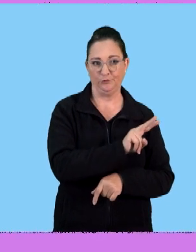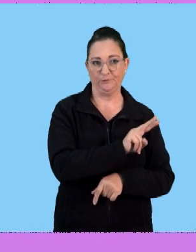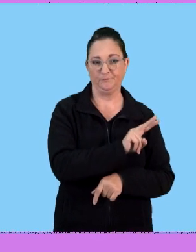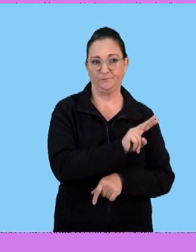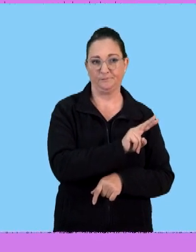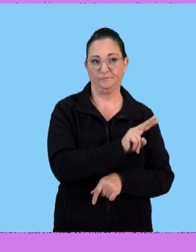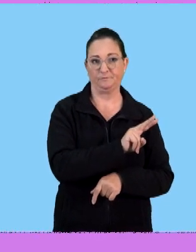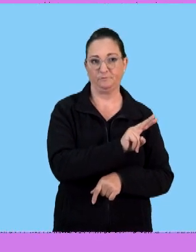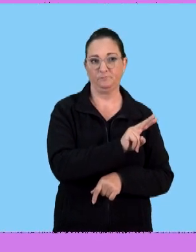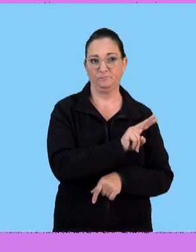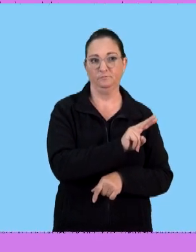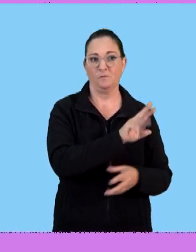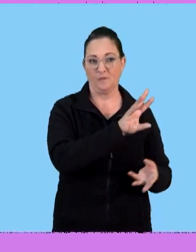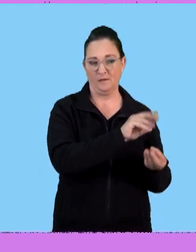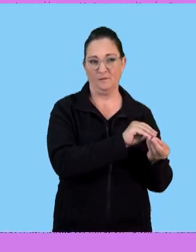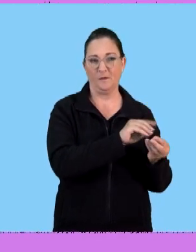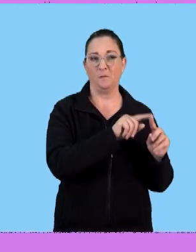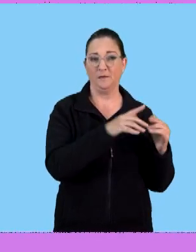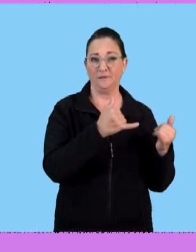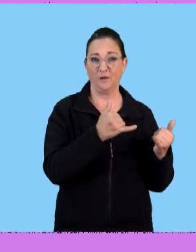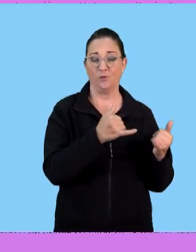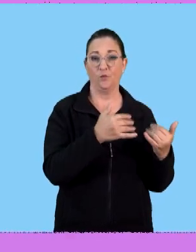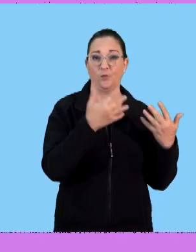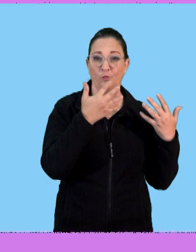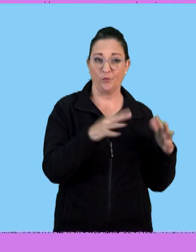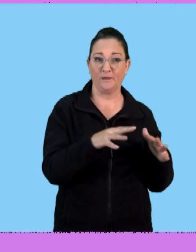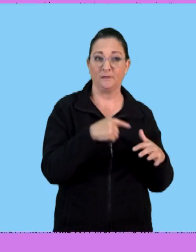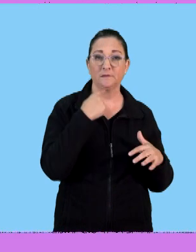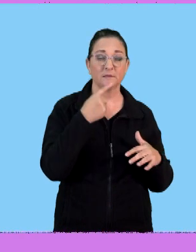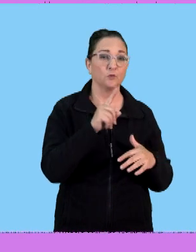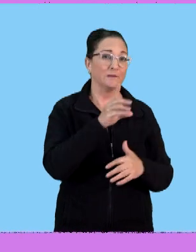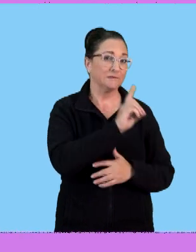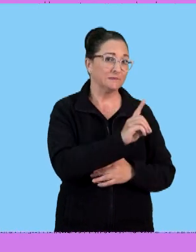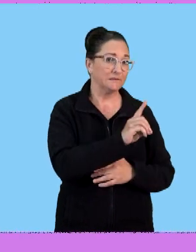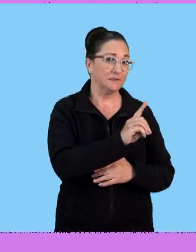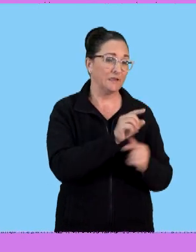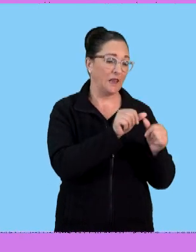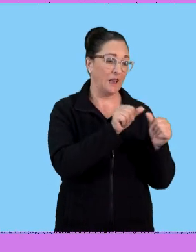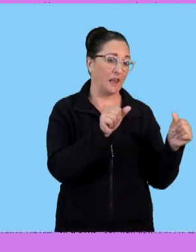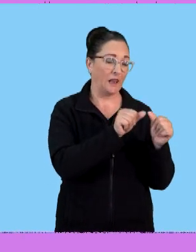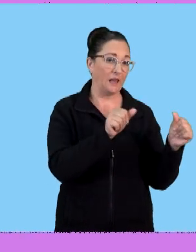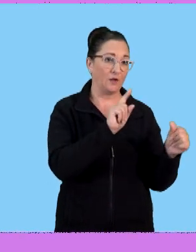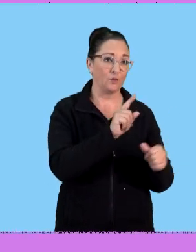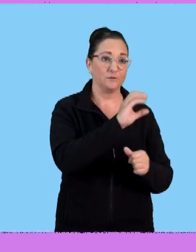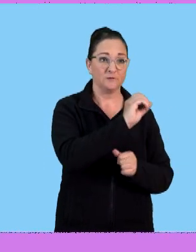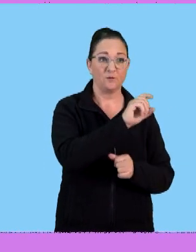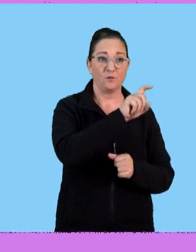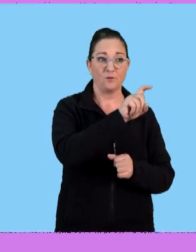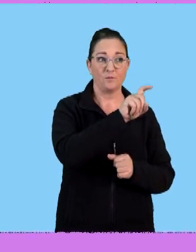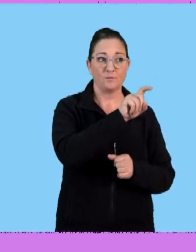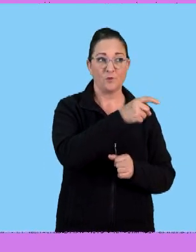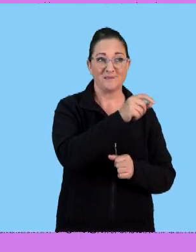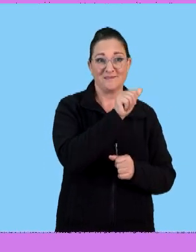So I'm going to add the 1.2 together. Then remember now we said D. What is the length of D again? This